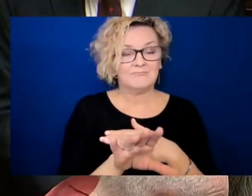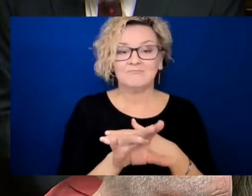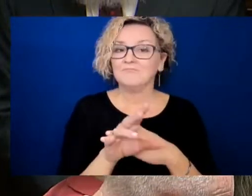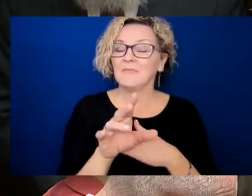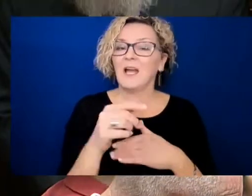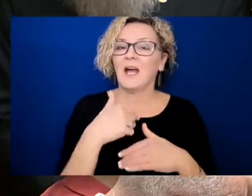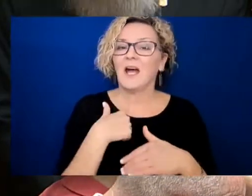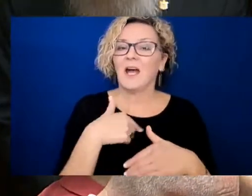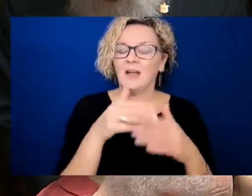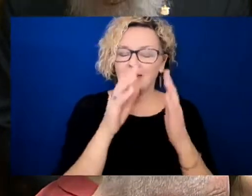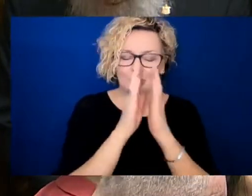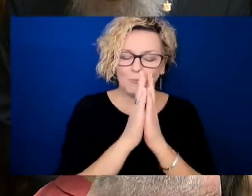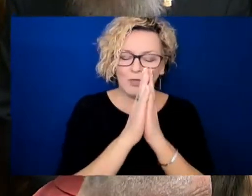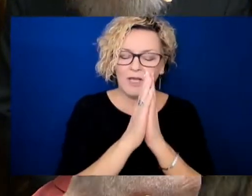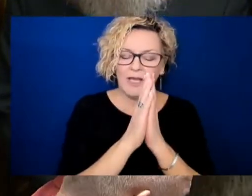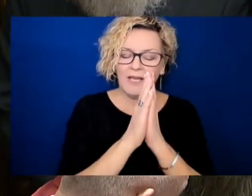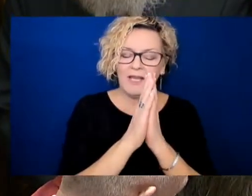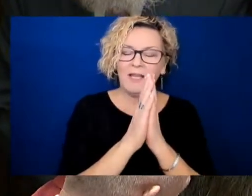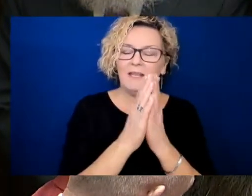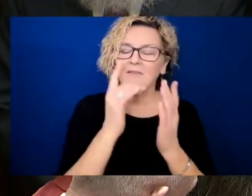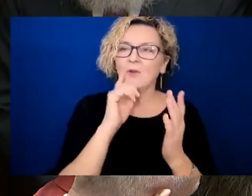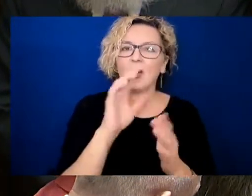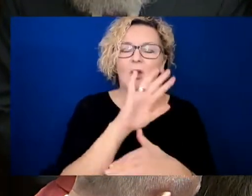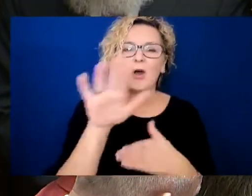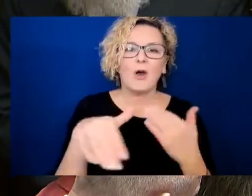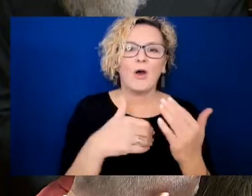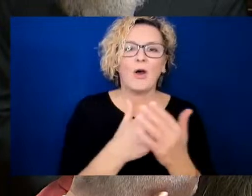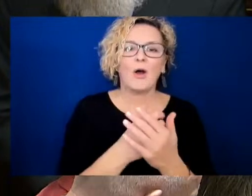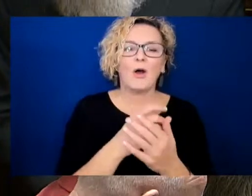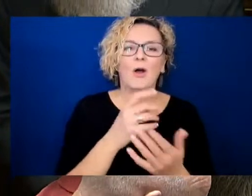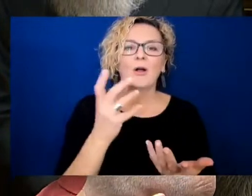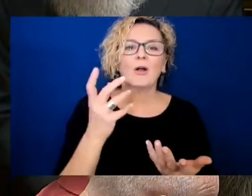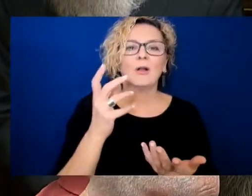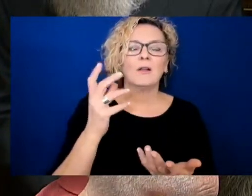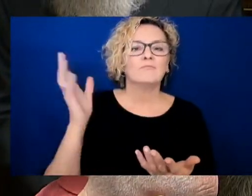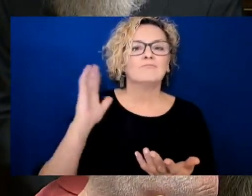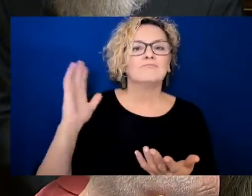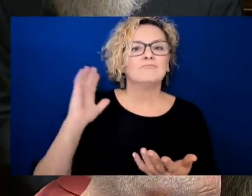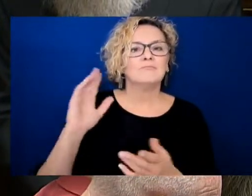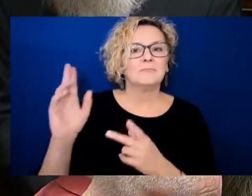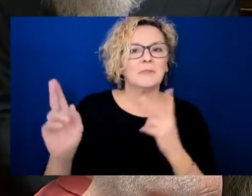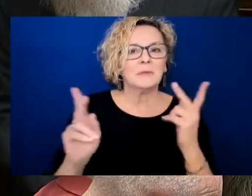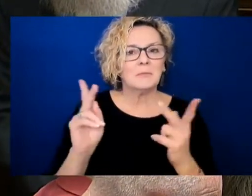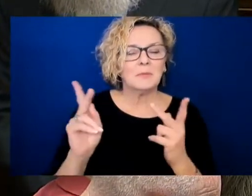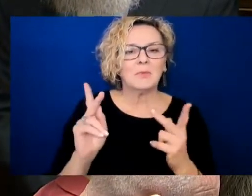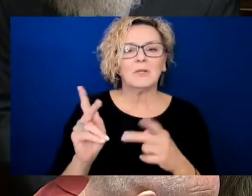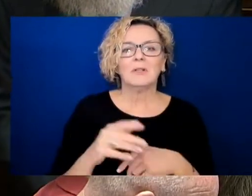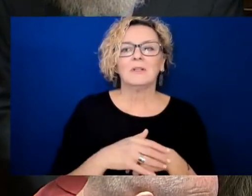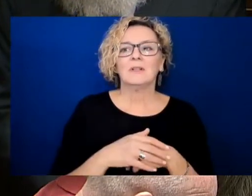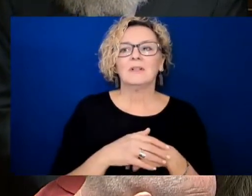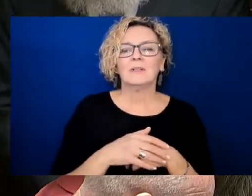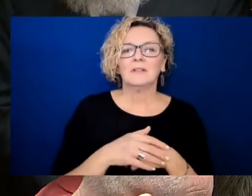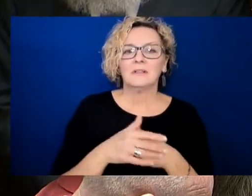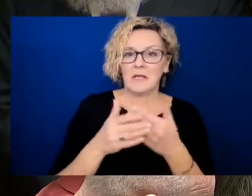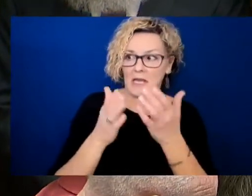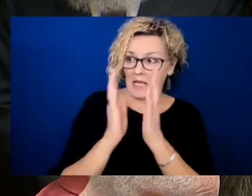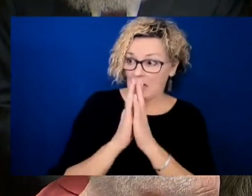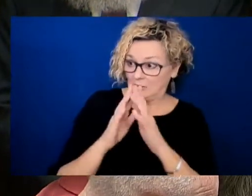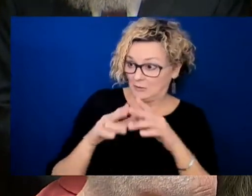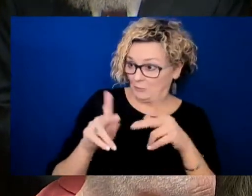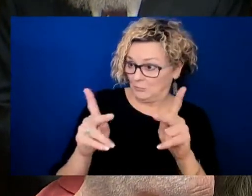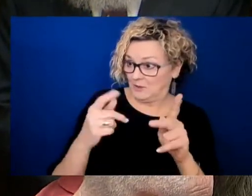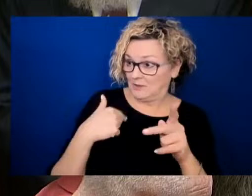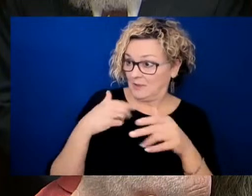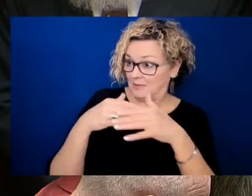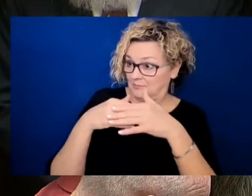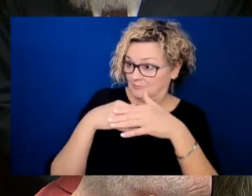and your guys' position, asking them if I can come in this territory, to come in this house,